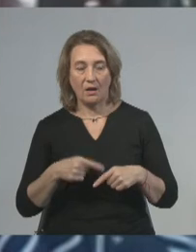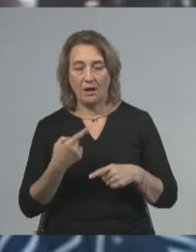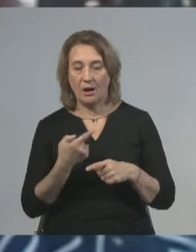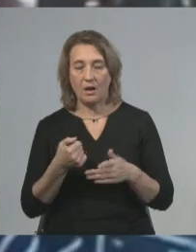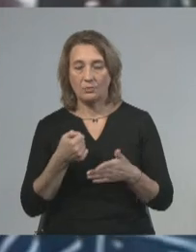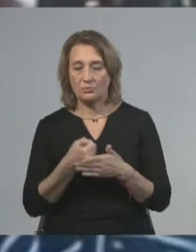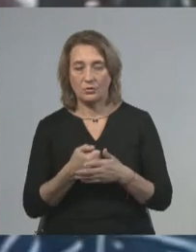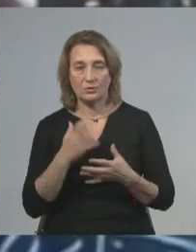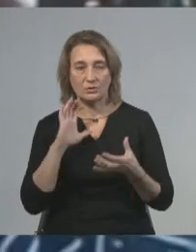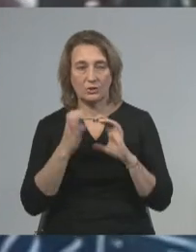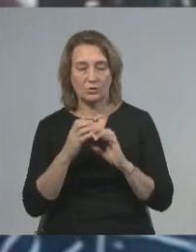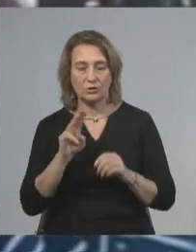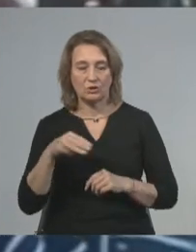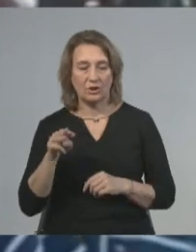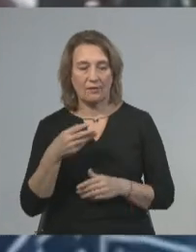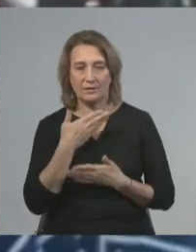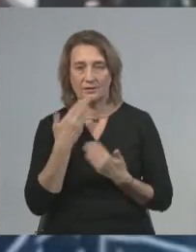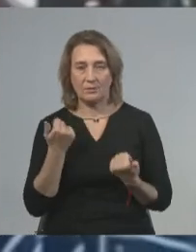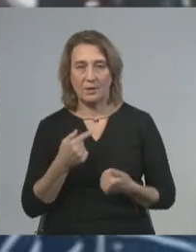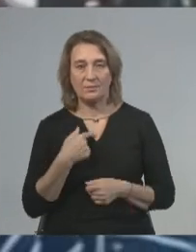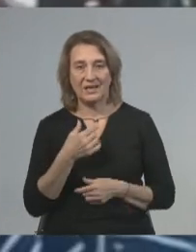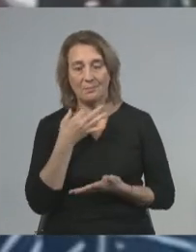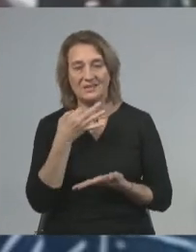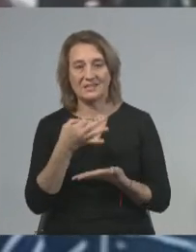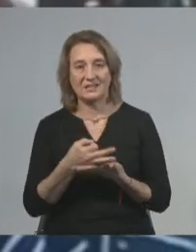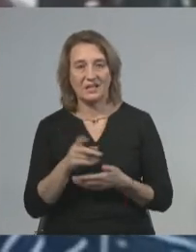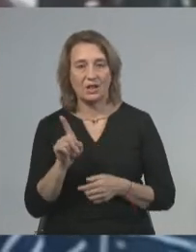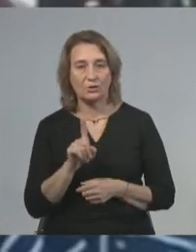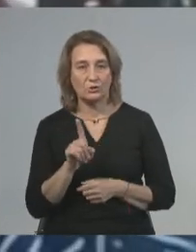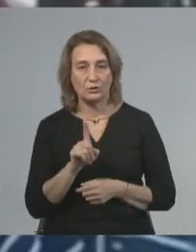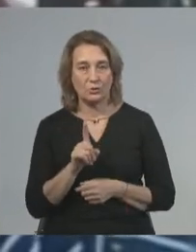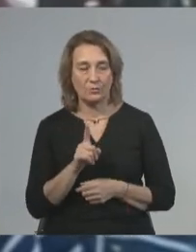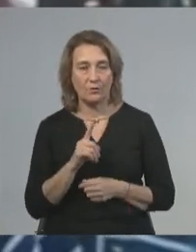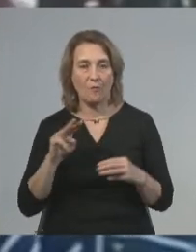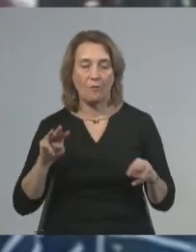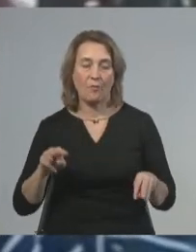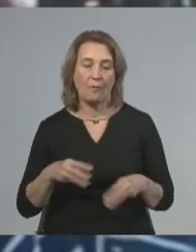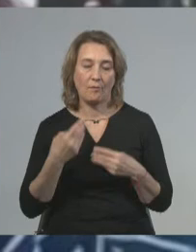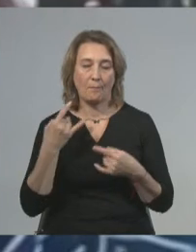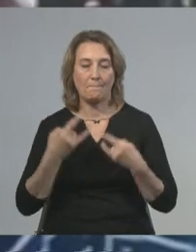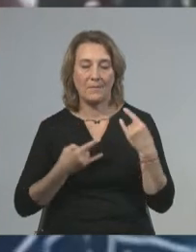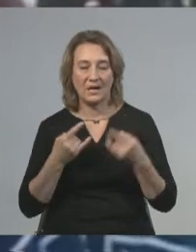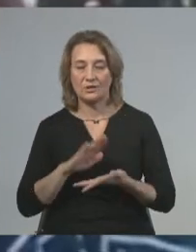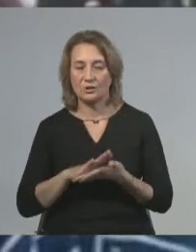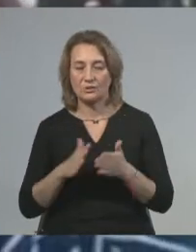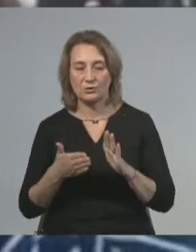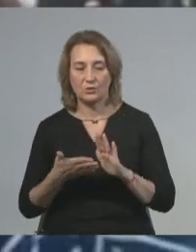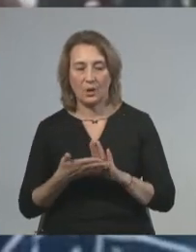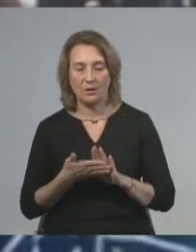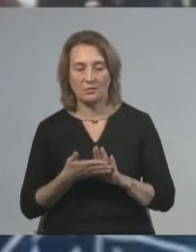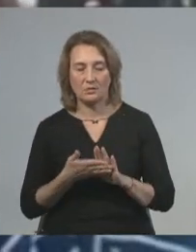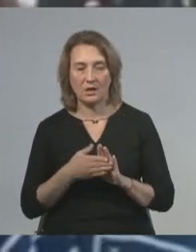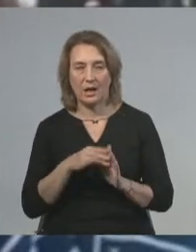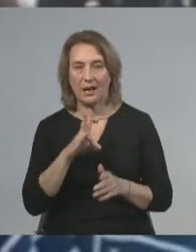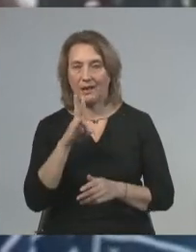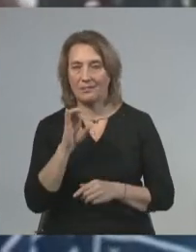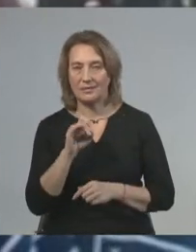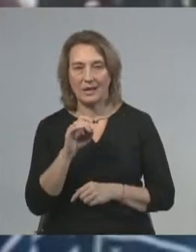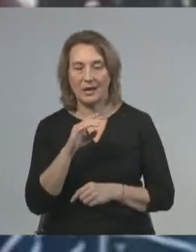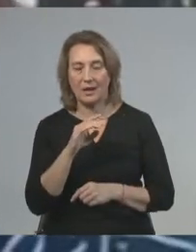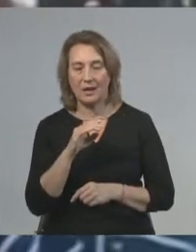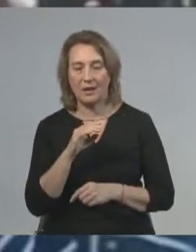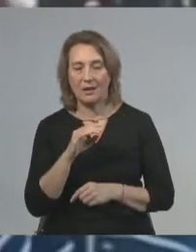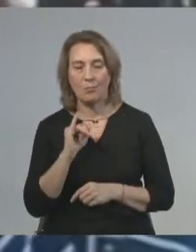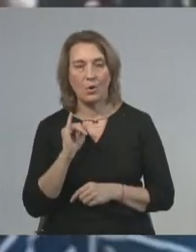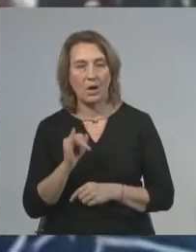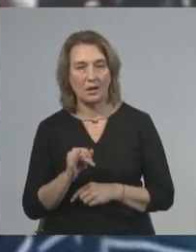that in the media sense it is not that bad i have a lot of female female colleagues that are